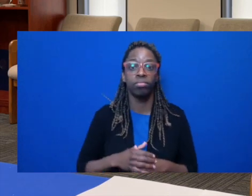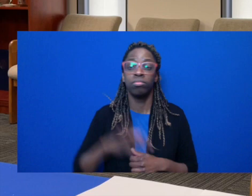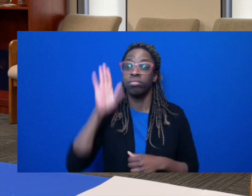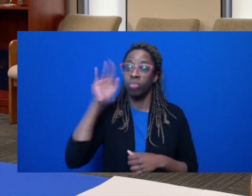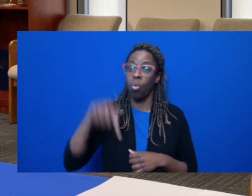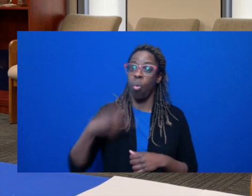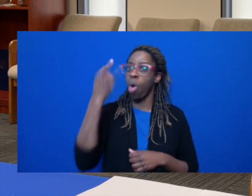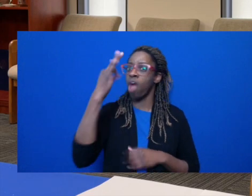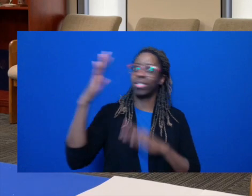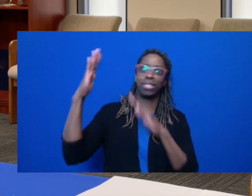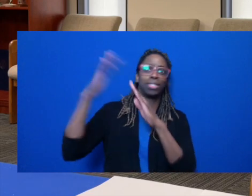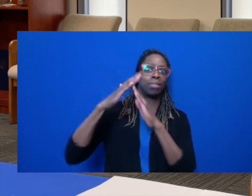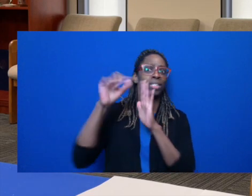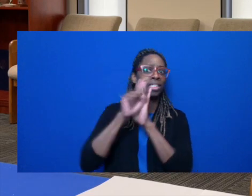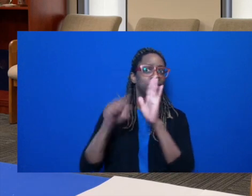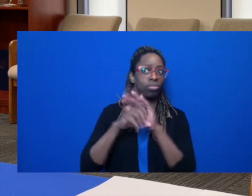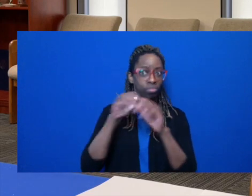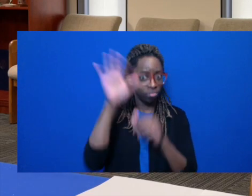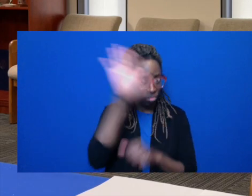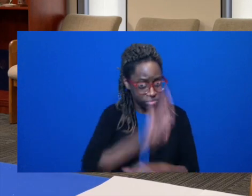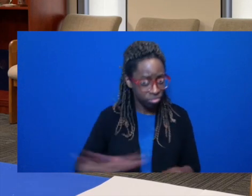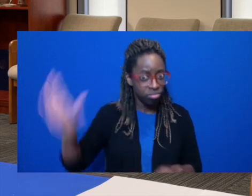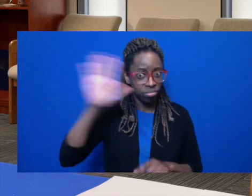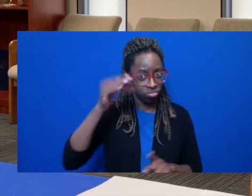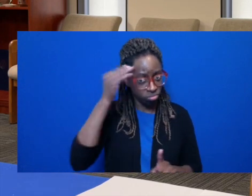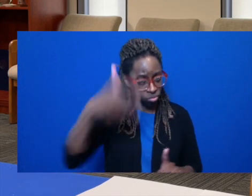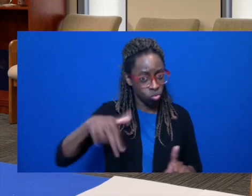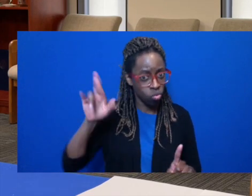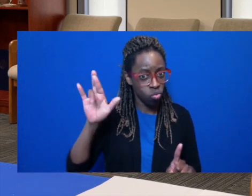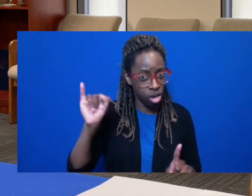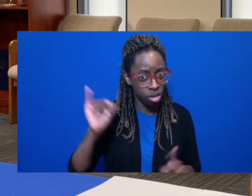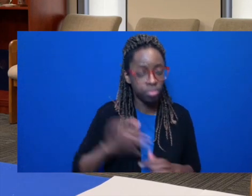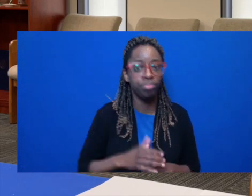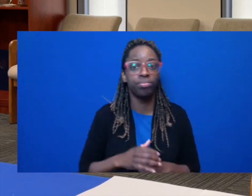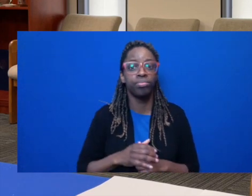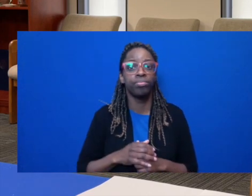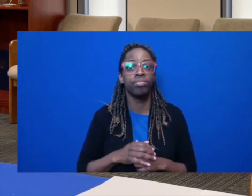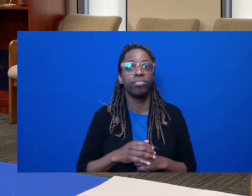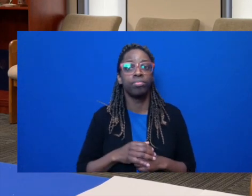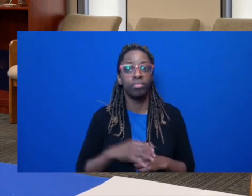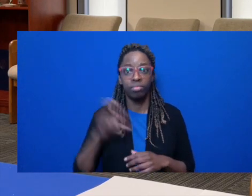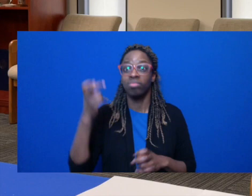and the process of getting vaccine out to people is incredibly complicated. And